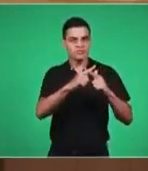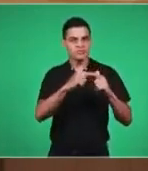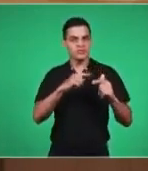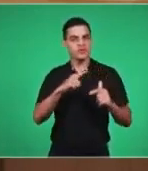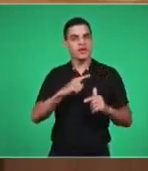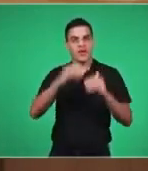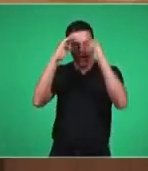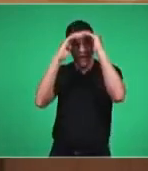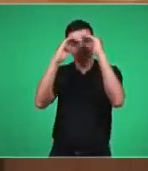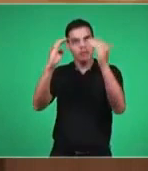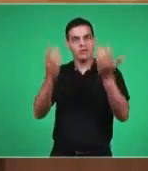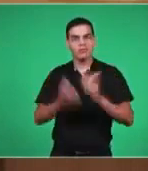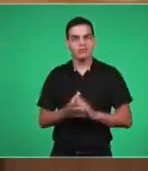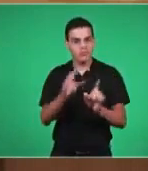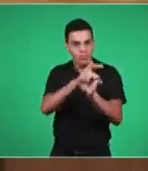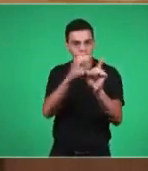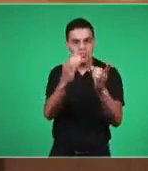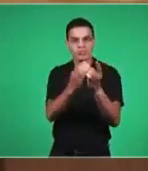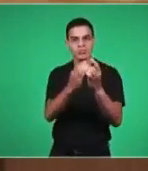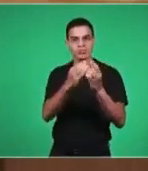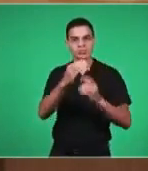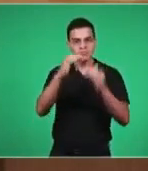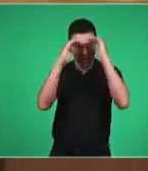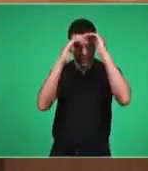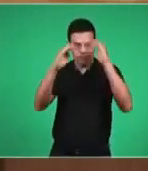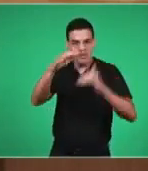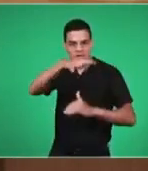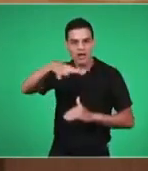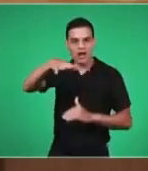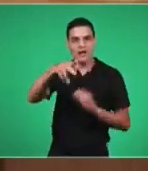People have to respect the temple, respect the place of worship, respect the church.